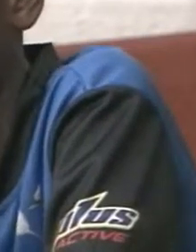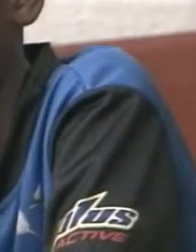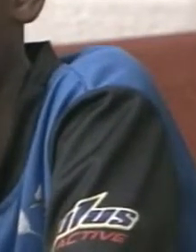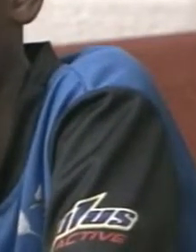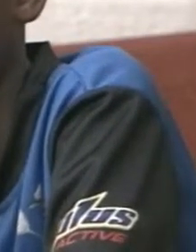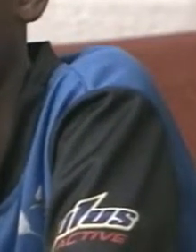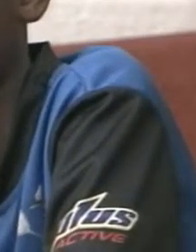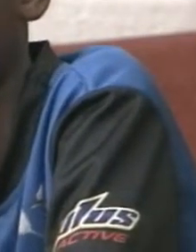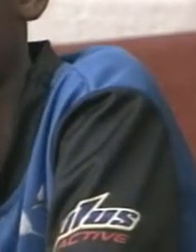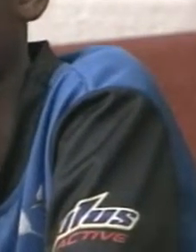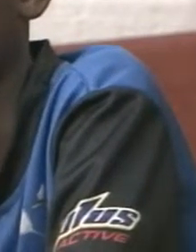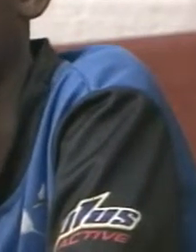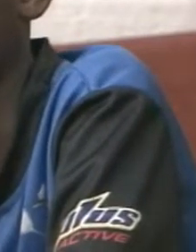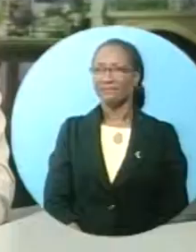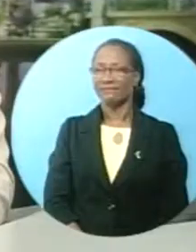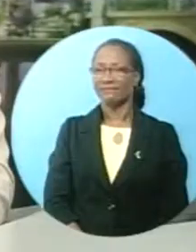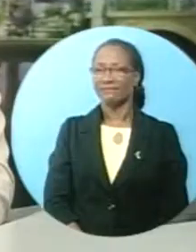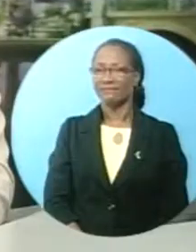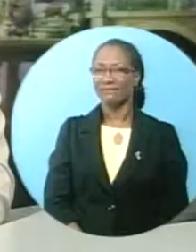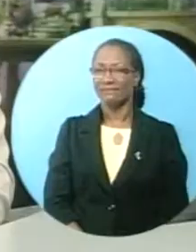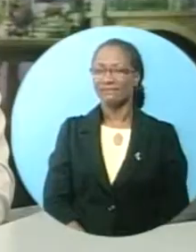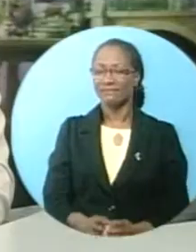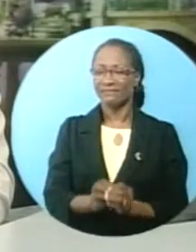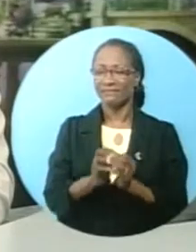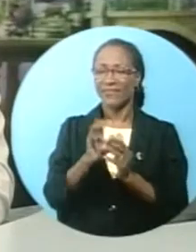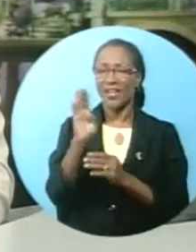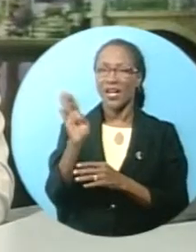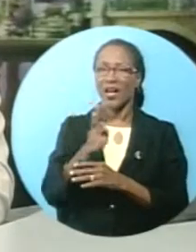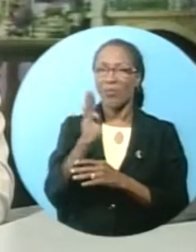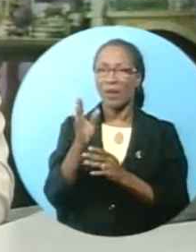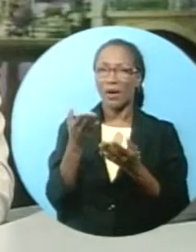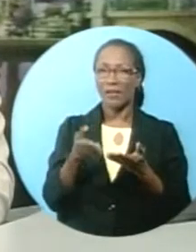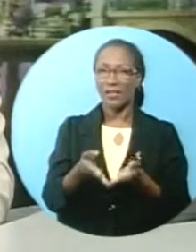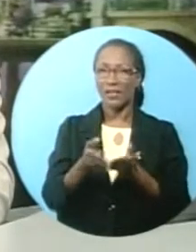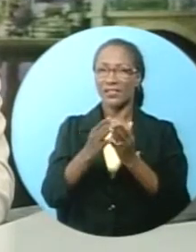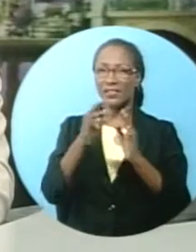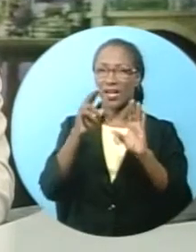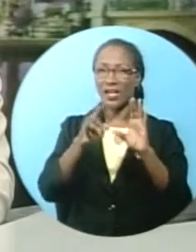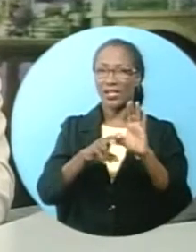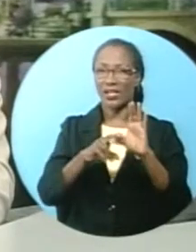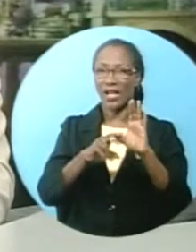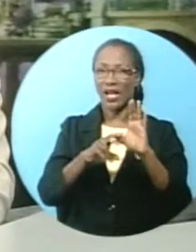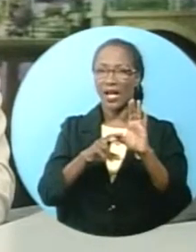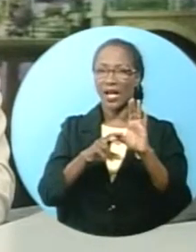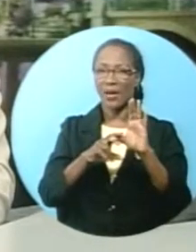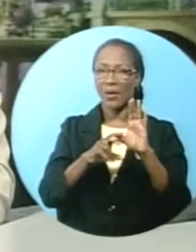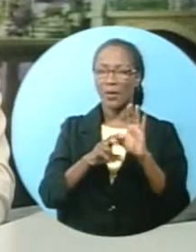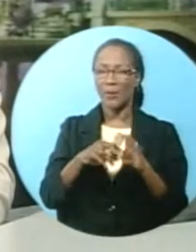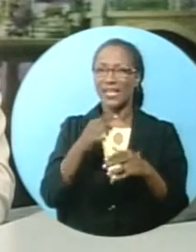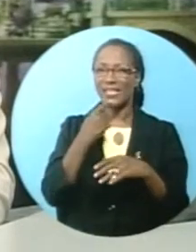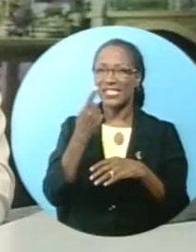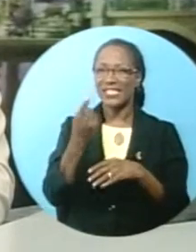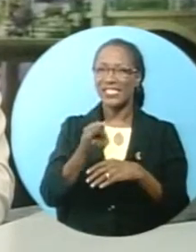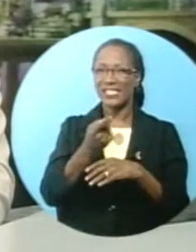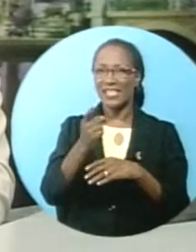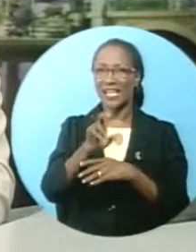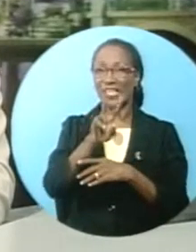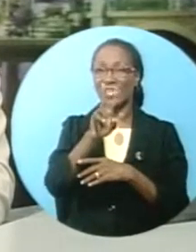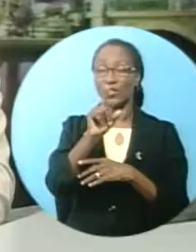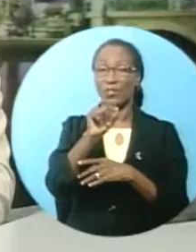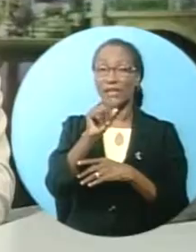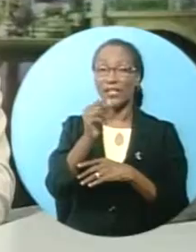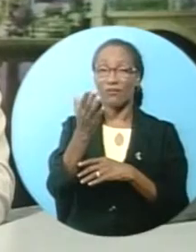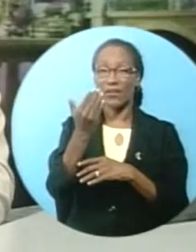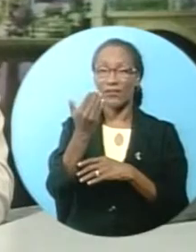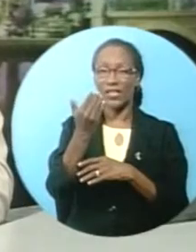time, and I will hope to make a good impression. The Barbados Yacht Club has been touting 2015 as a major success for the